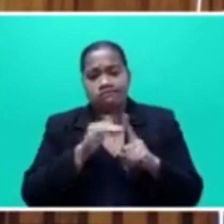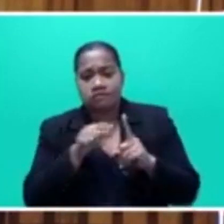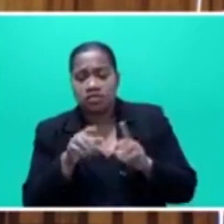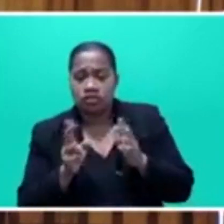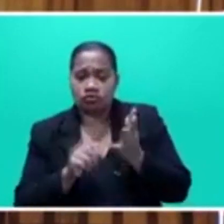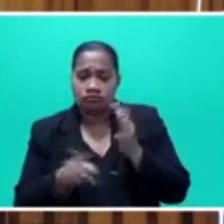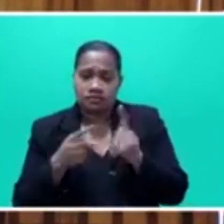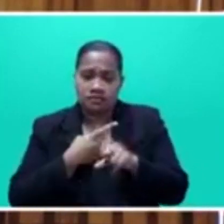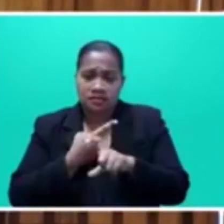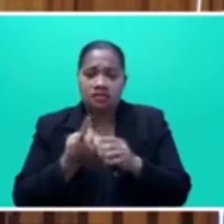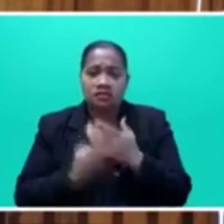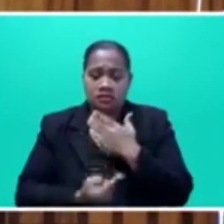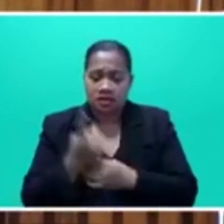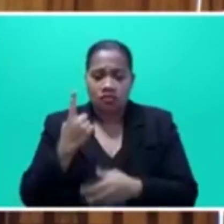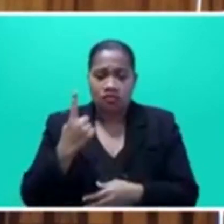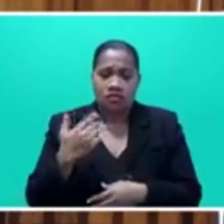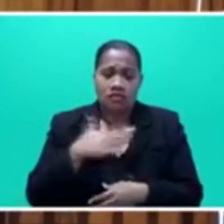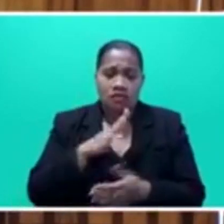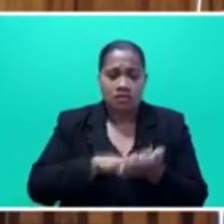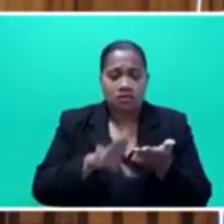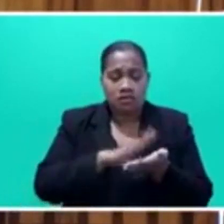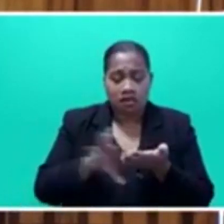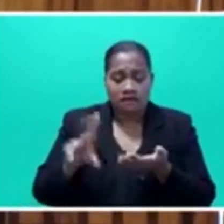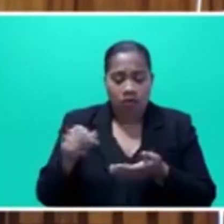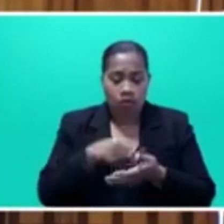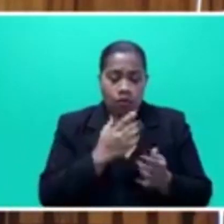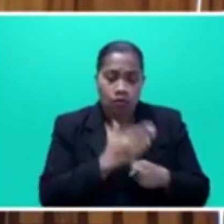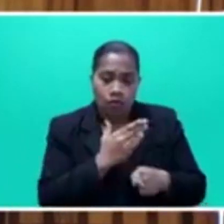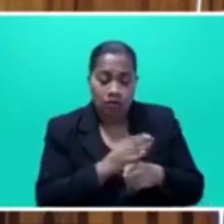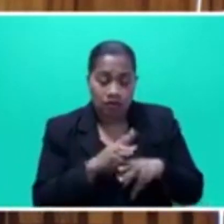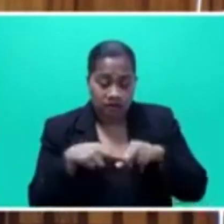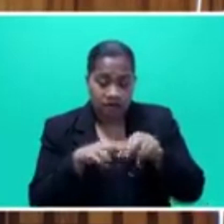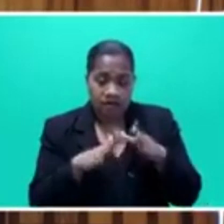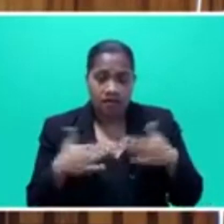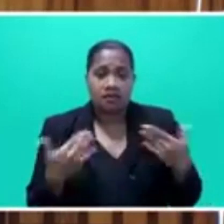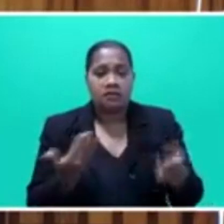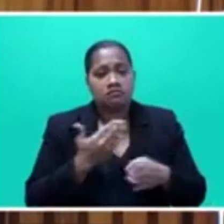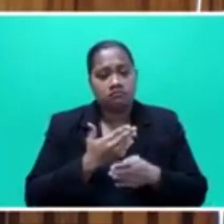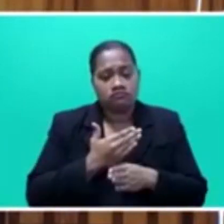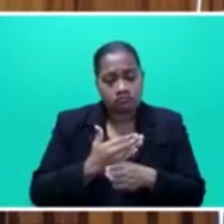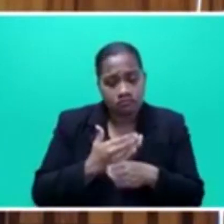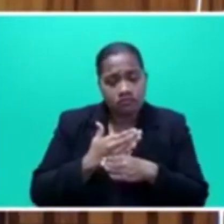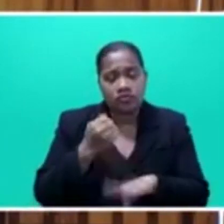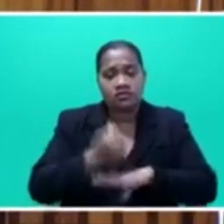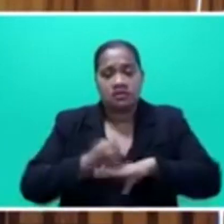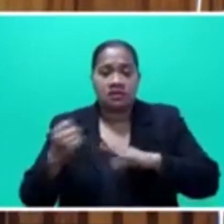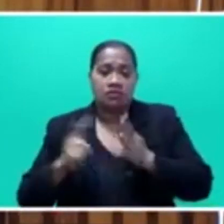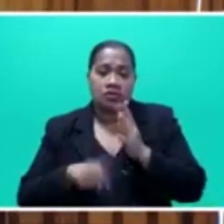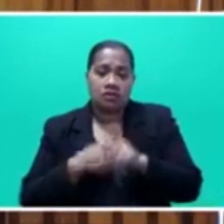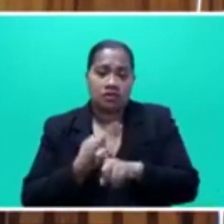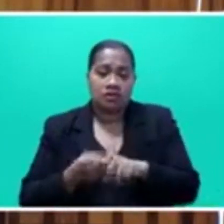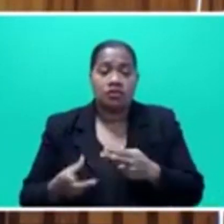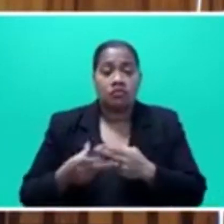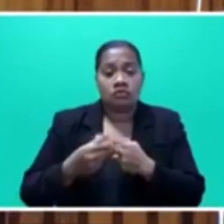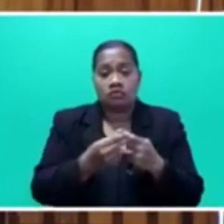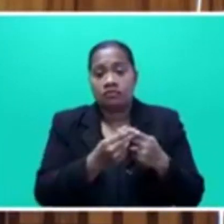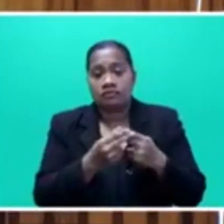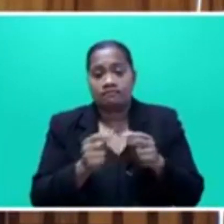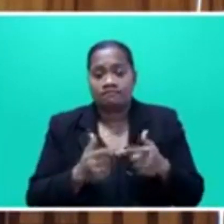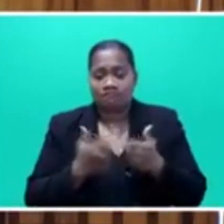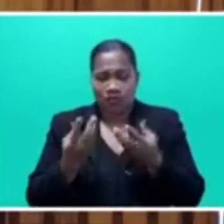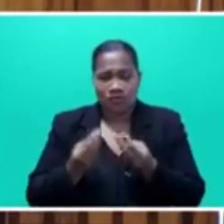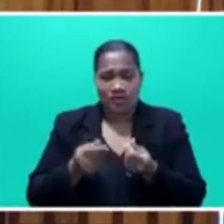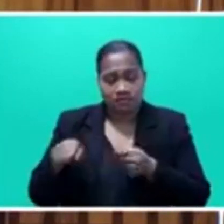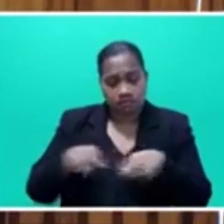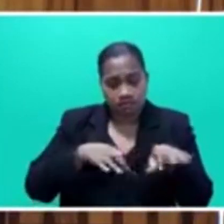pledged £100 million for this initiative. Fiji will now actively work with the government of the UK to get a large chunk of the money pledged. Apart